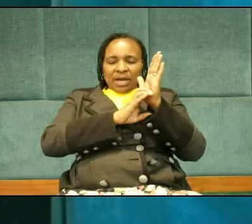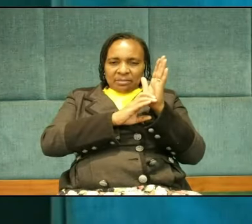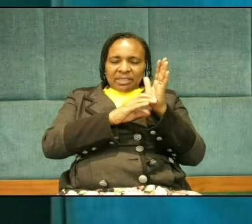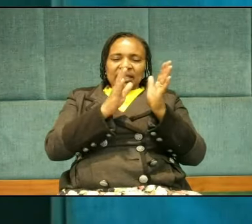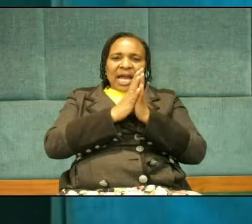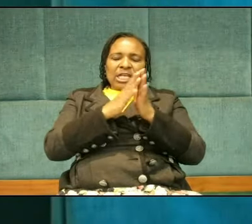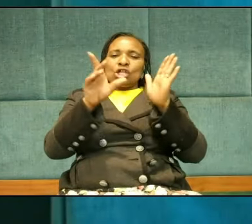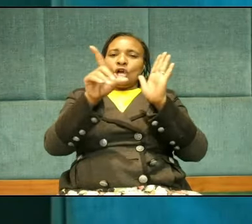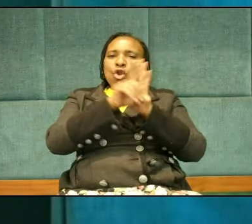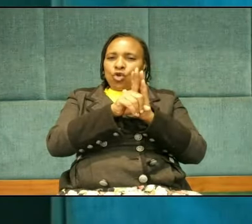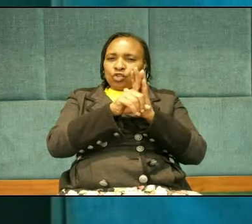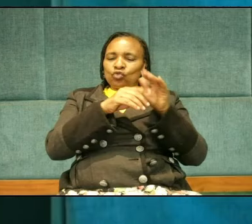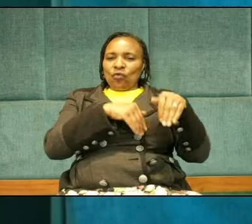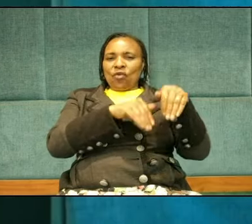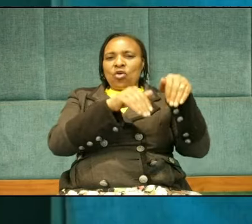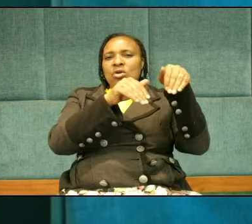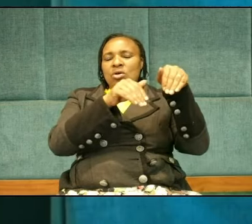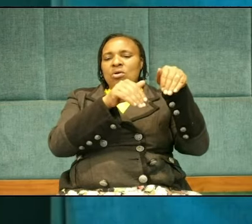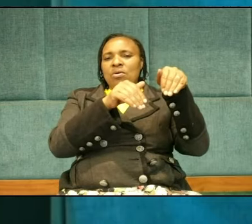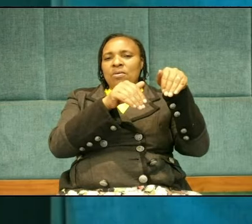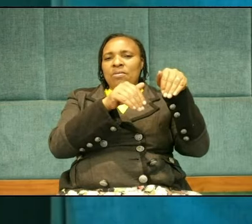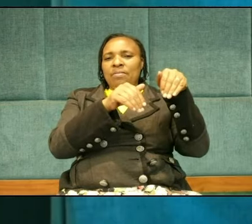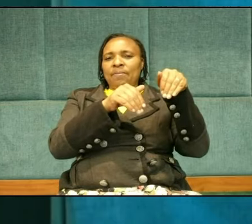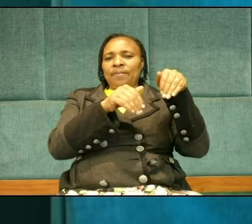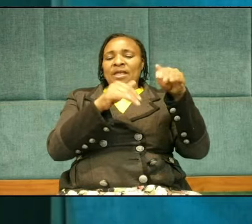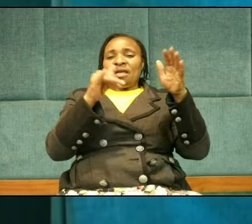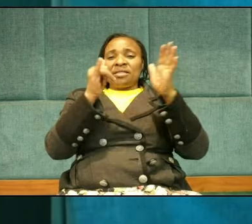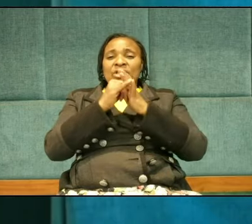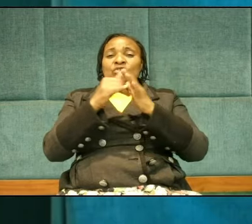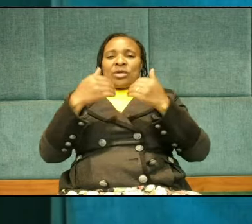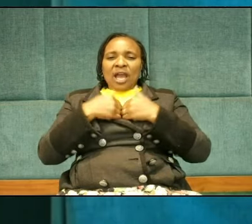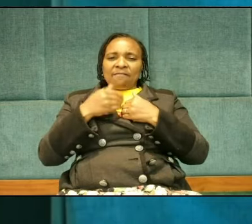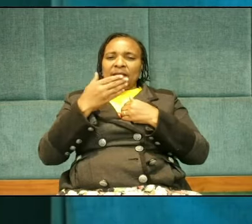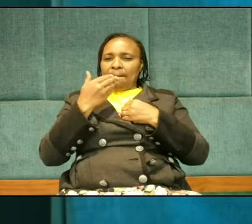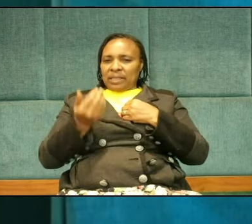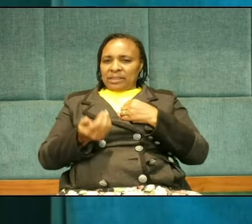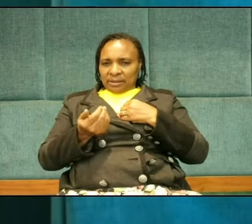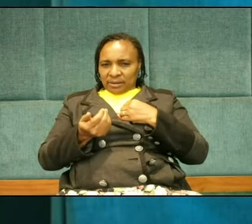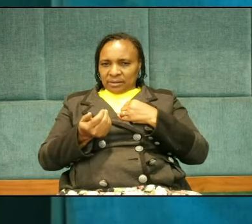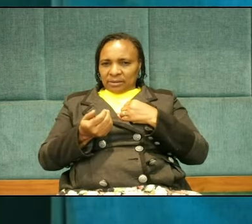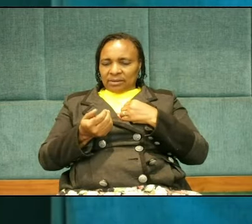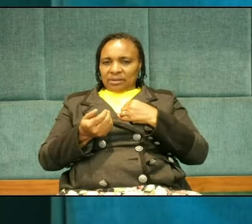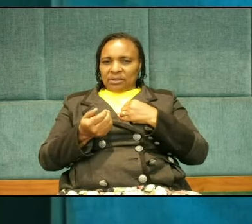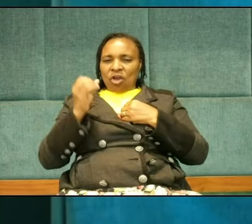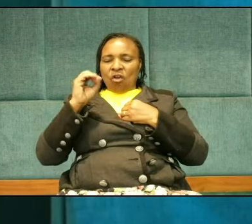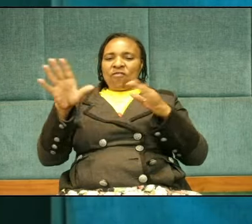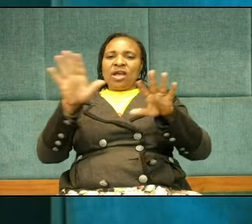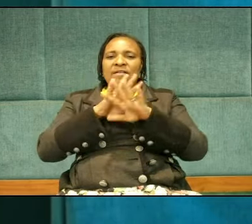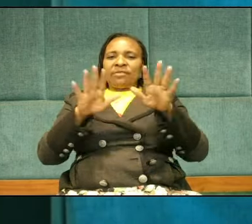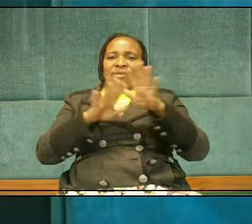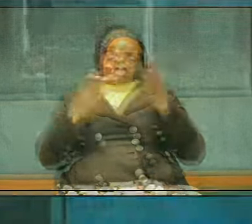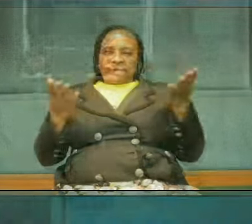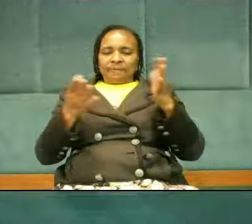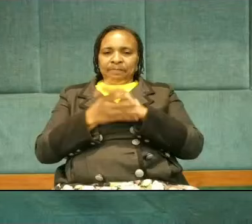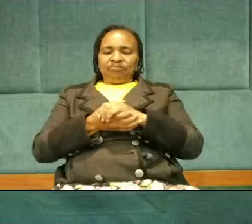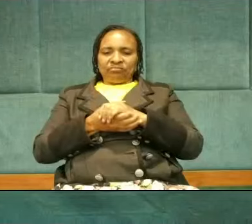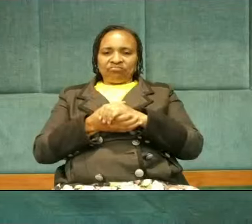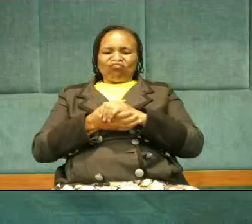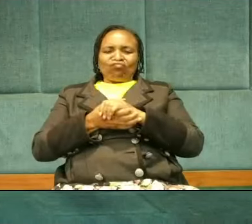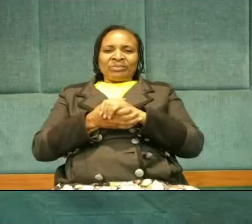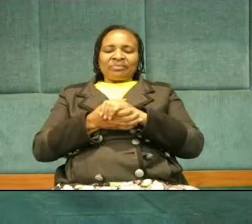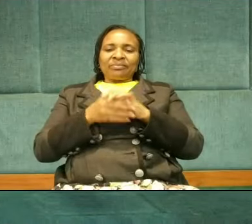statutes to follow, so that we have the best of everything.